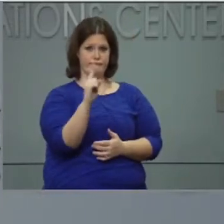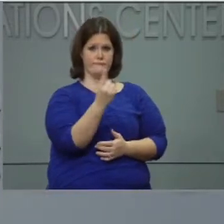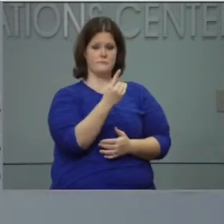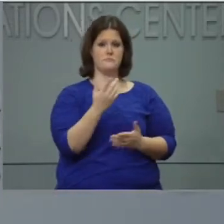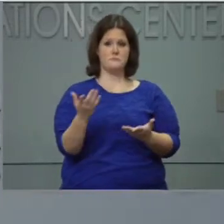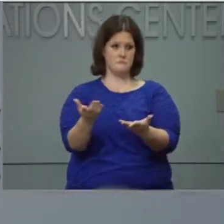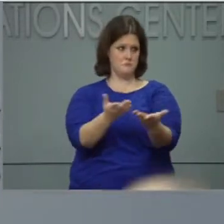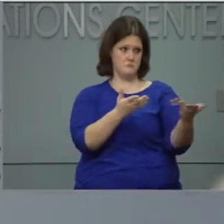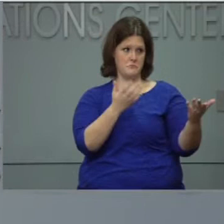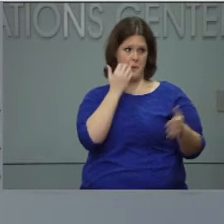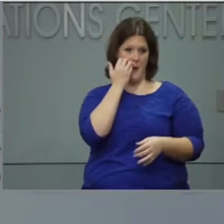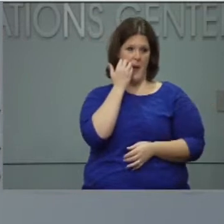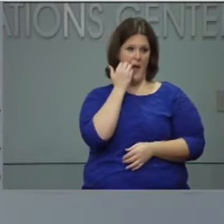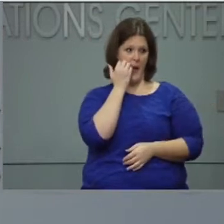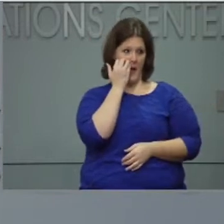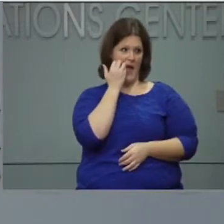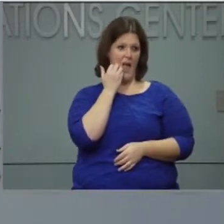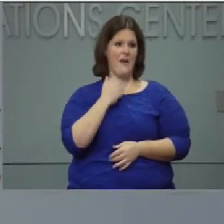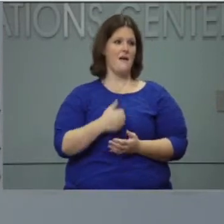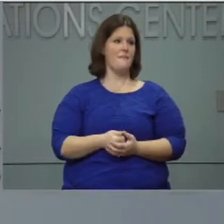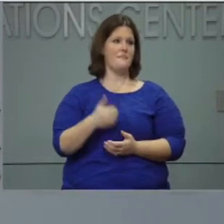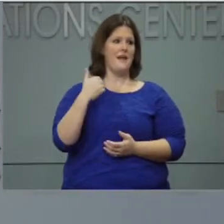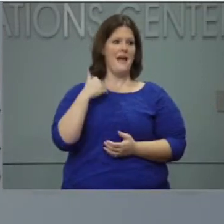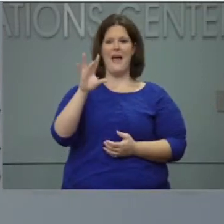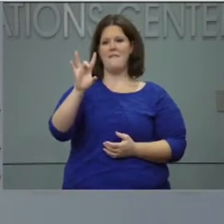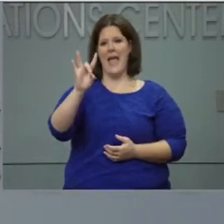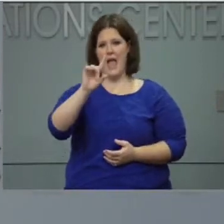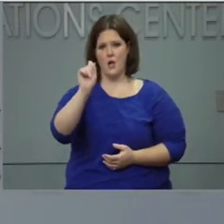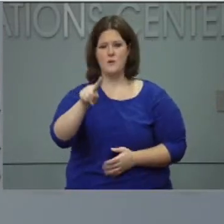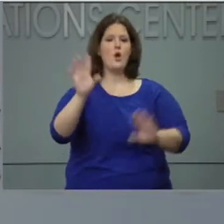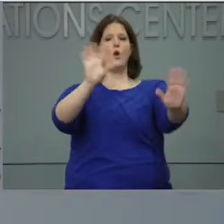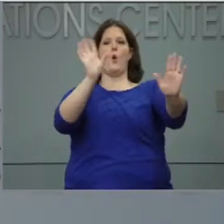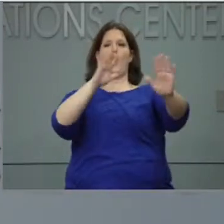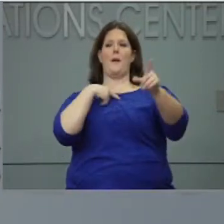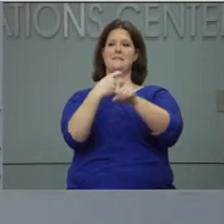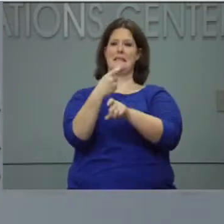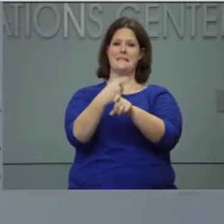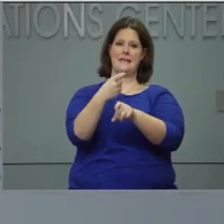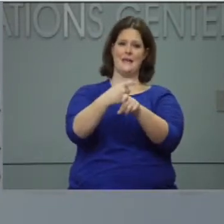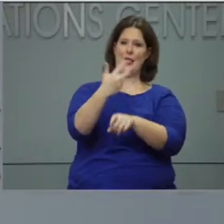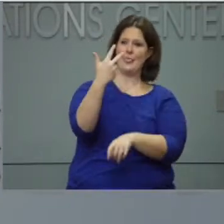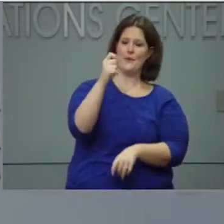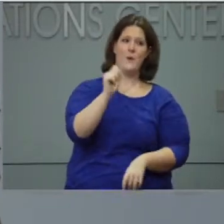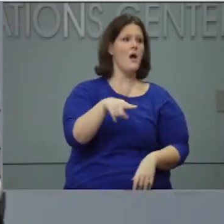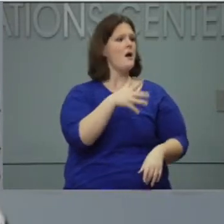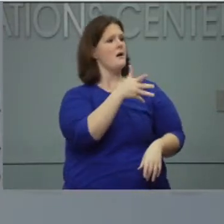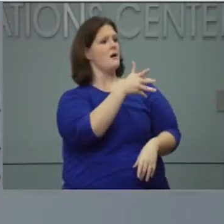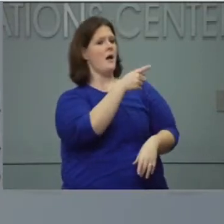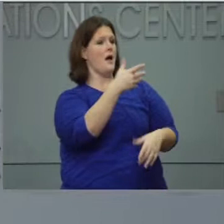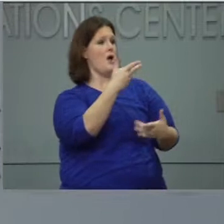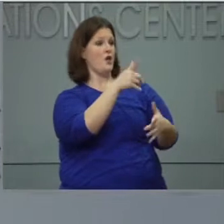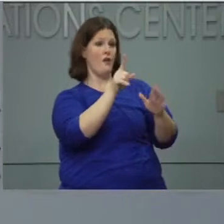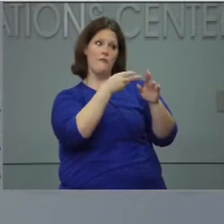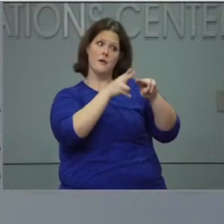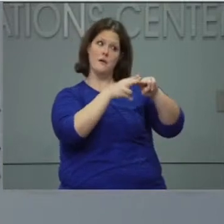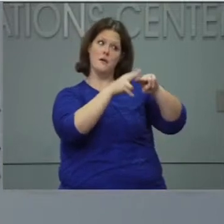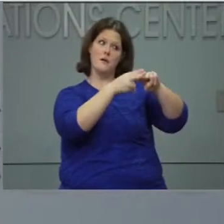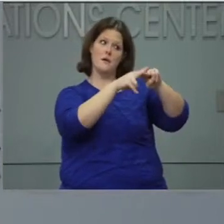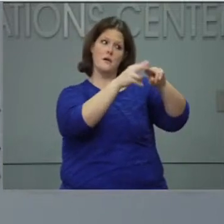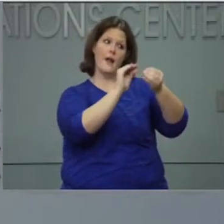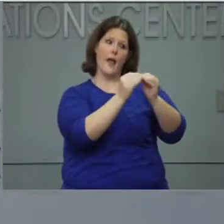Brian. Hi, Governor. Thanks for the time. I have I'm kidding. I only have 3 quick questions for you. You've been climbing, that's for